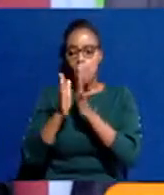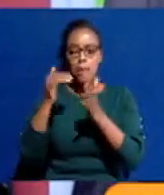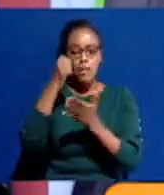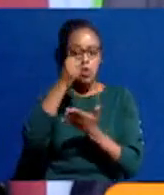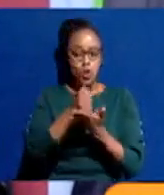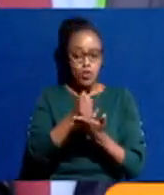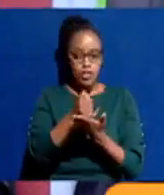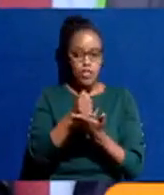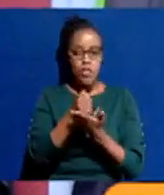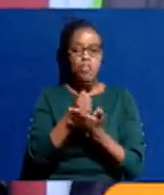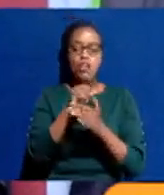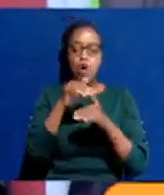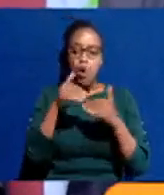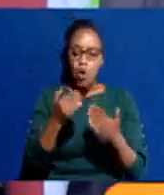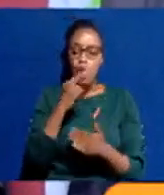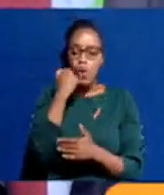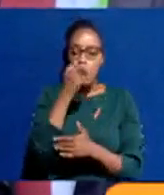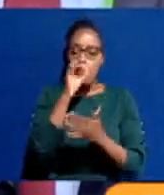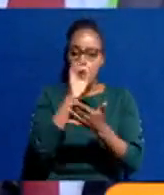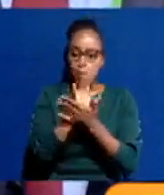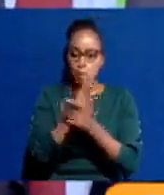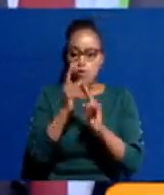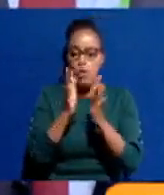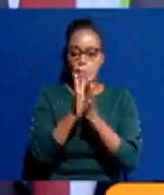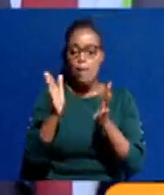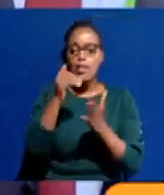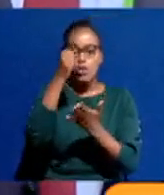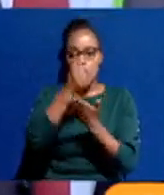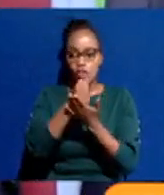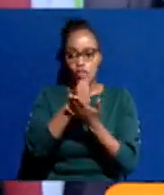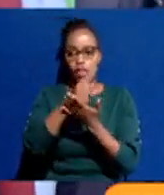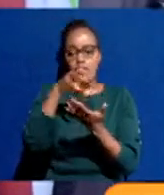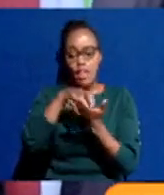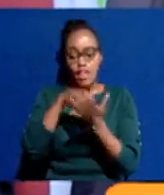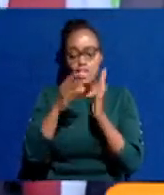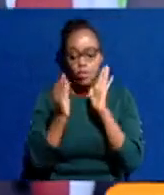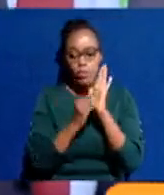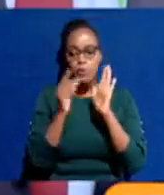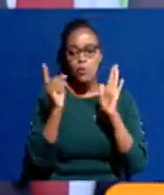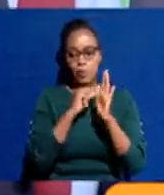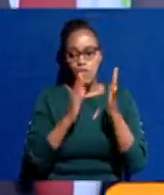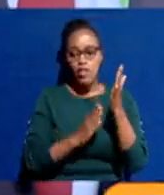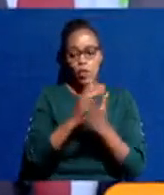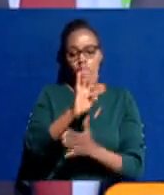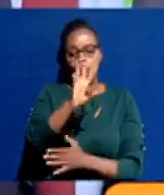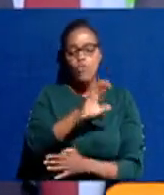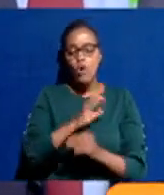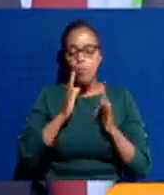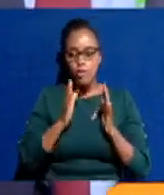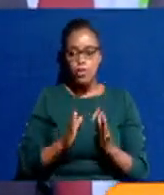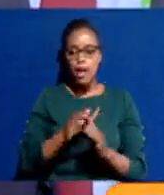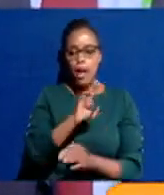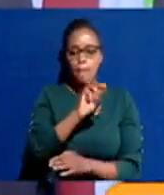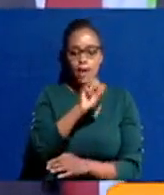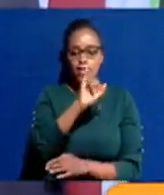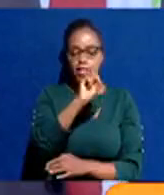office, or those who have been removed from public office, as the case was by for Commissioner Masit. And